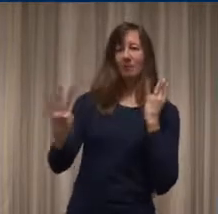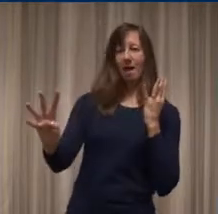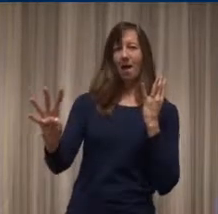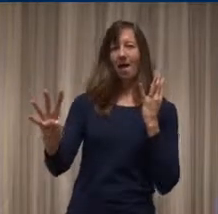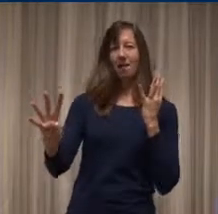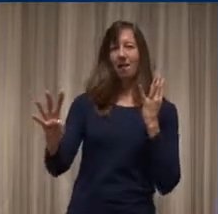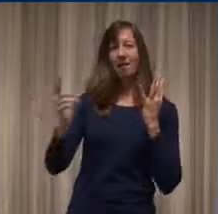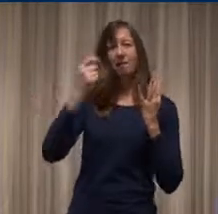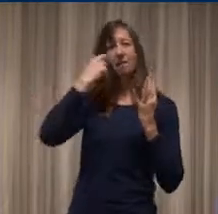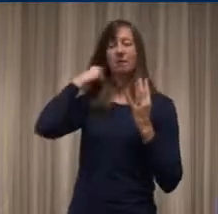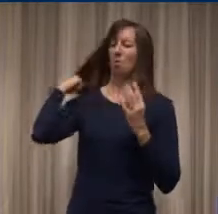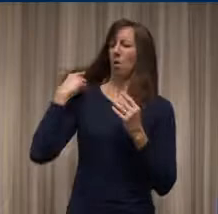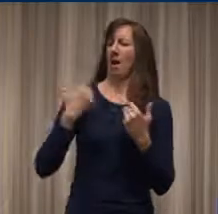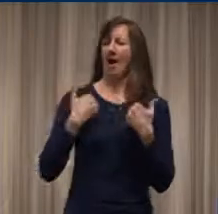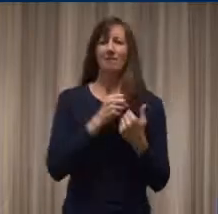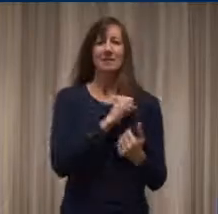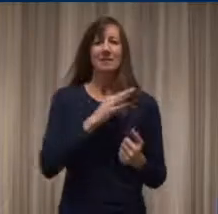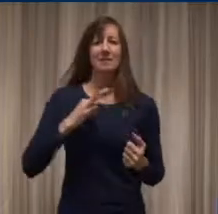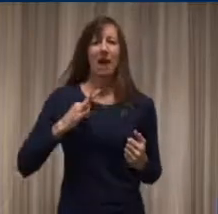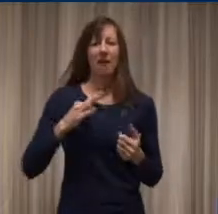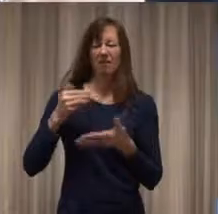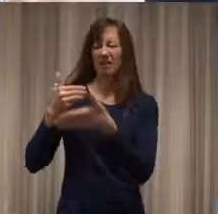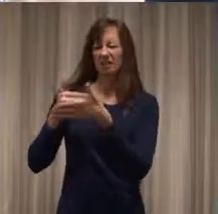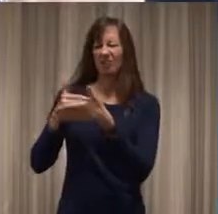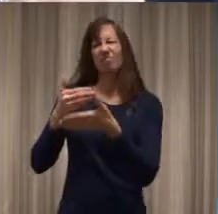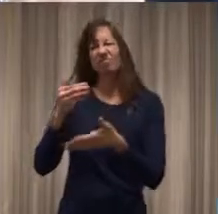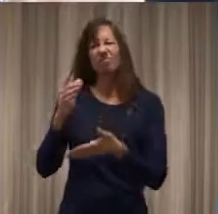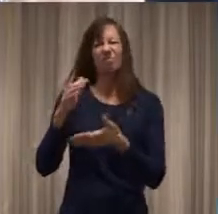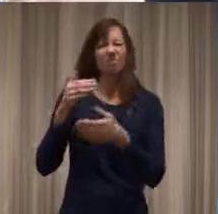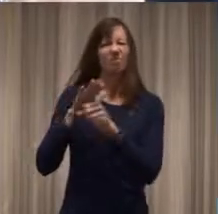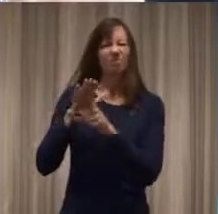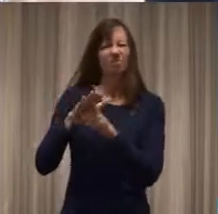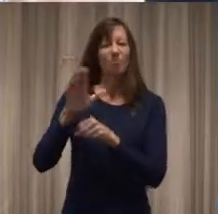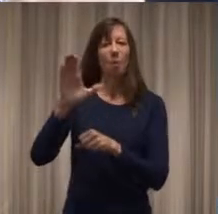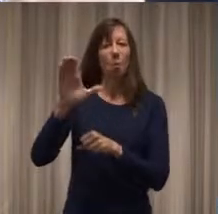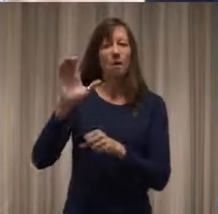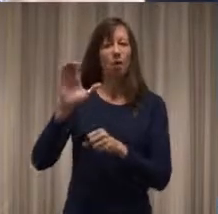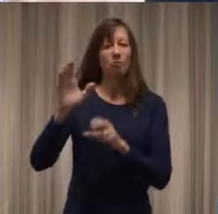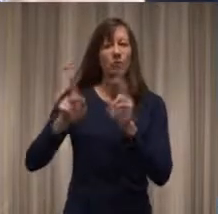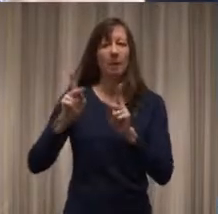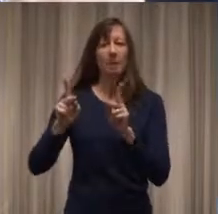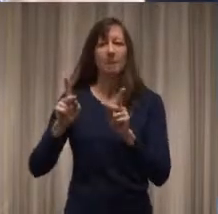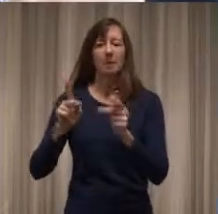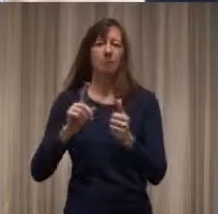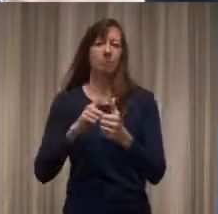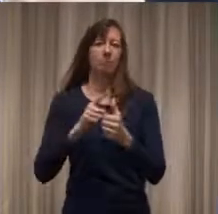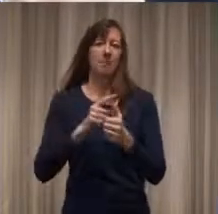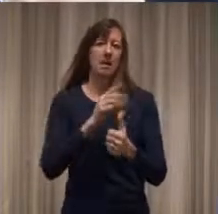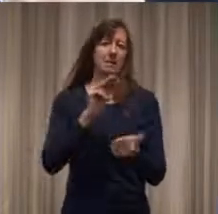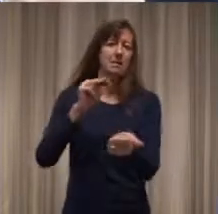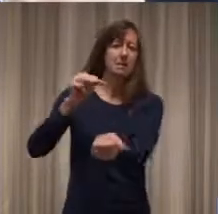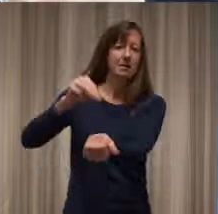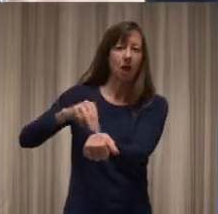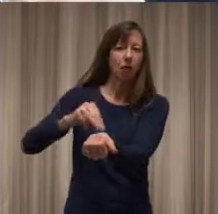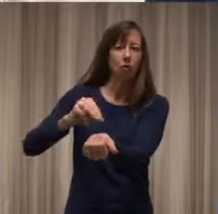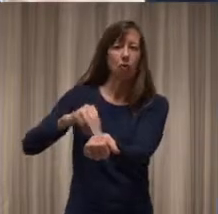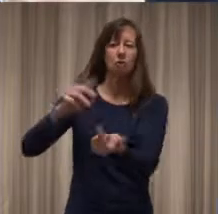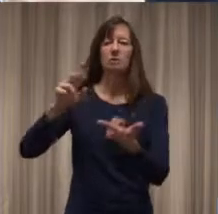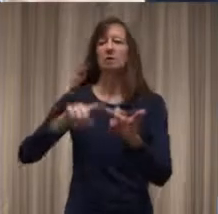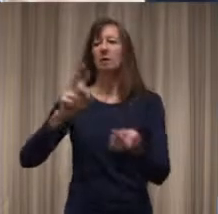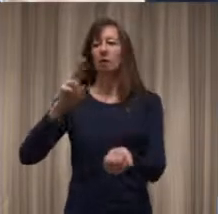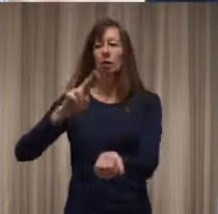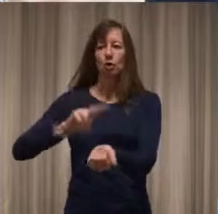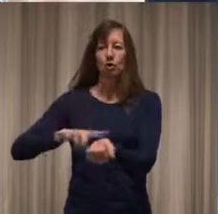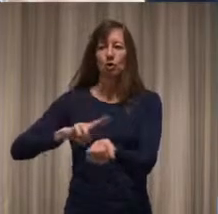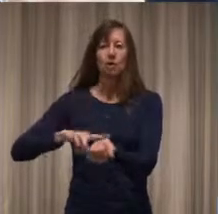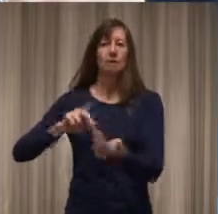100 people, of county workers, of volunteers, of doctors and nurses, of our IT professionals and so many